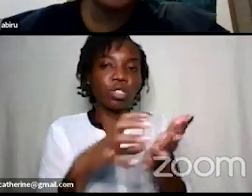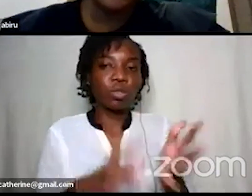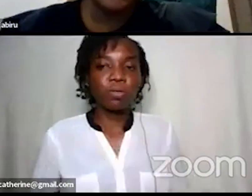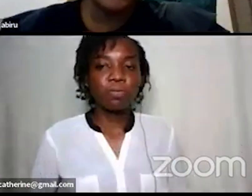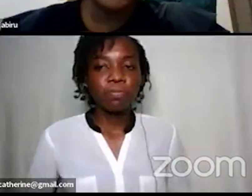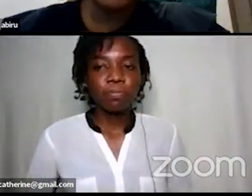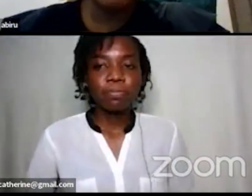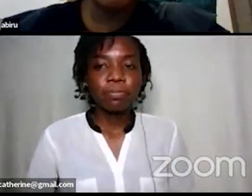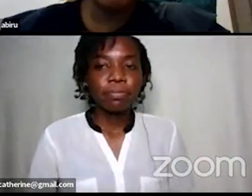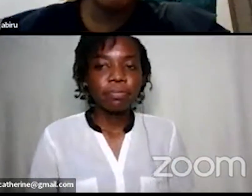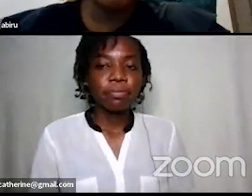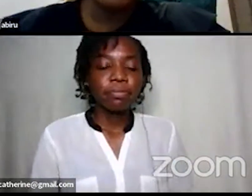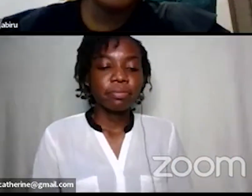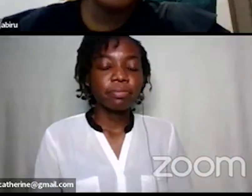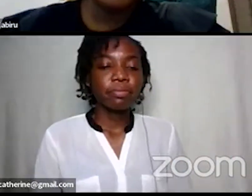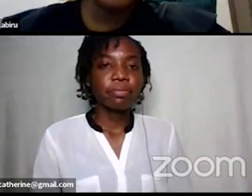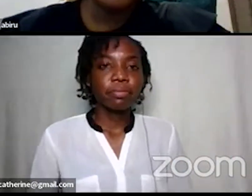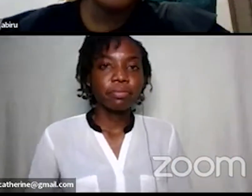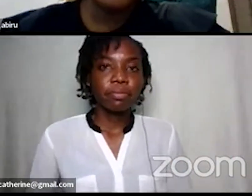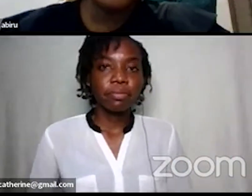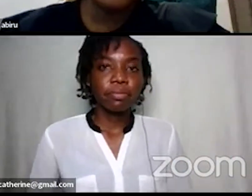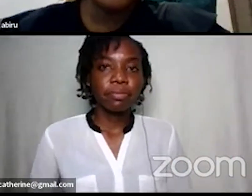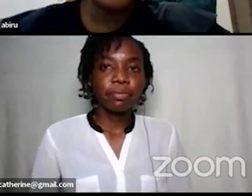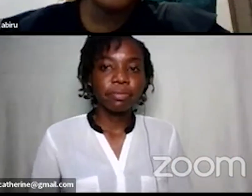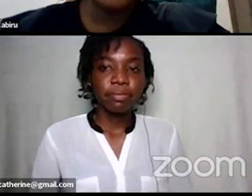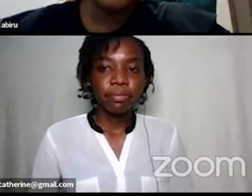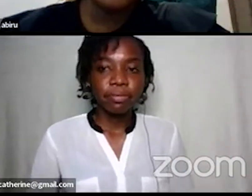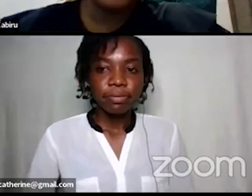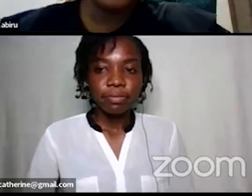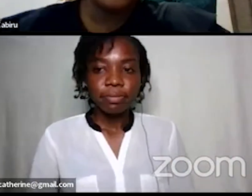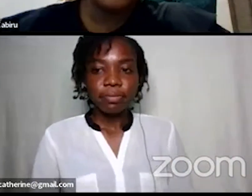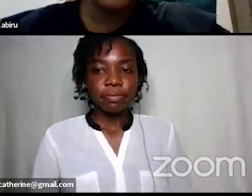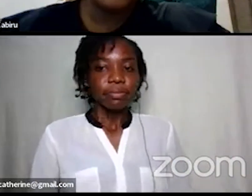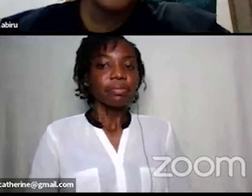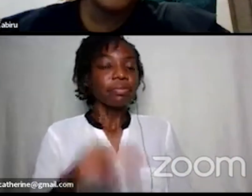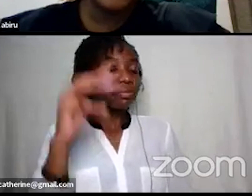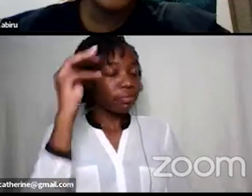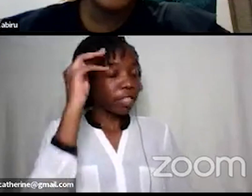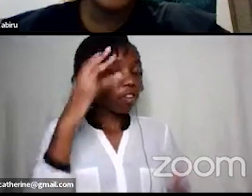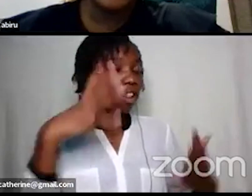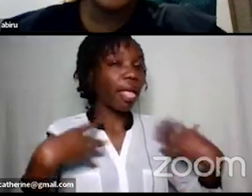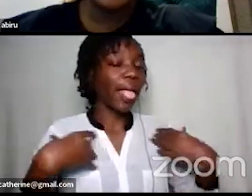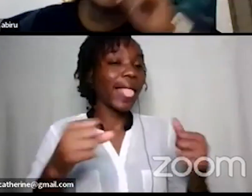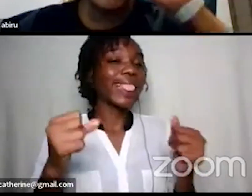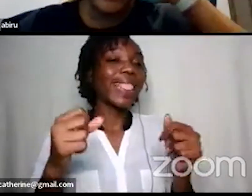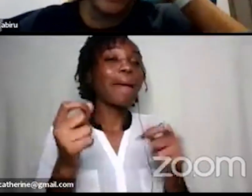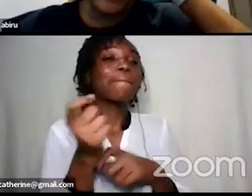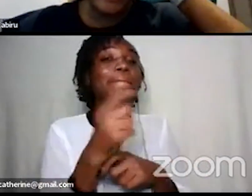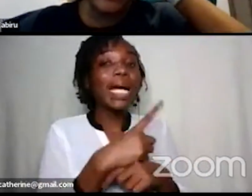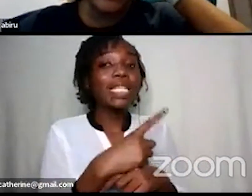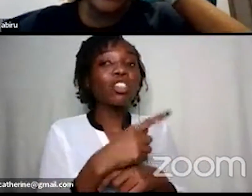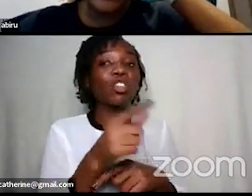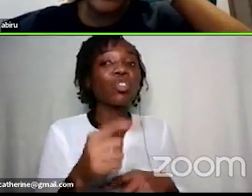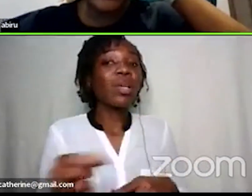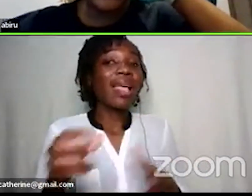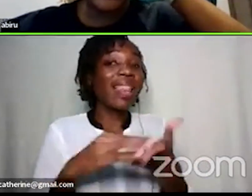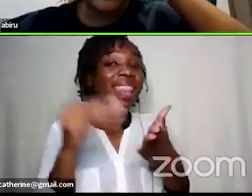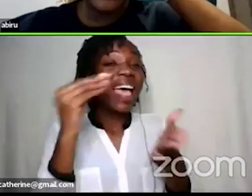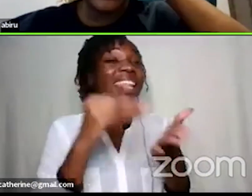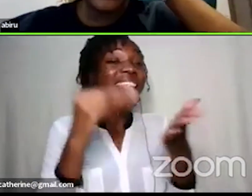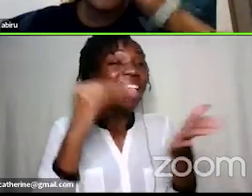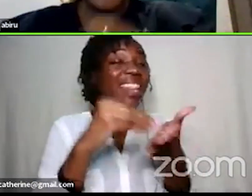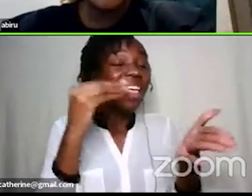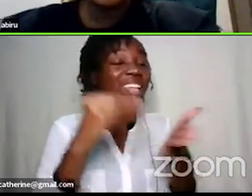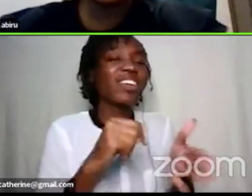Okay, and right, it's Mental Health Month. You guys are going to learn mental health this month. You have no